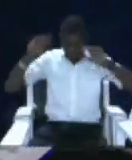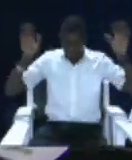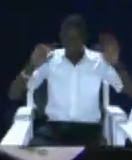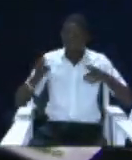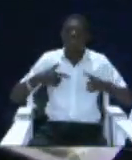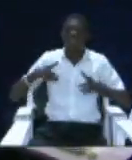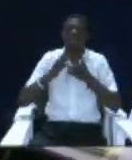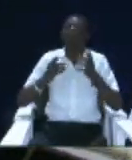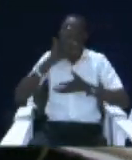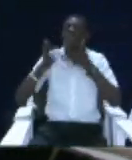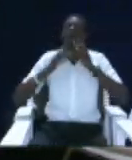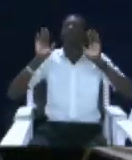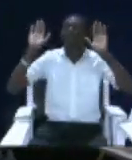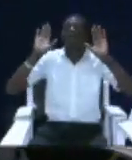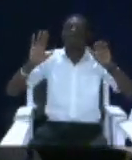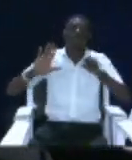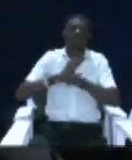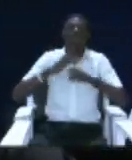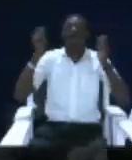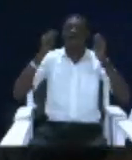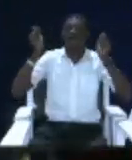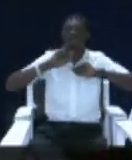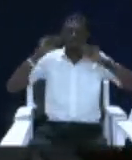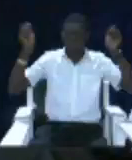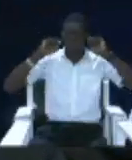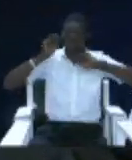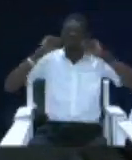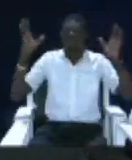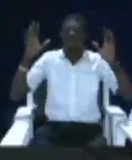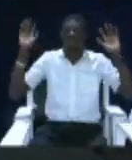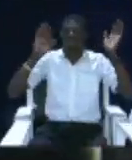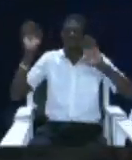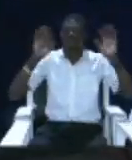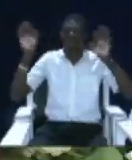Let somebody shout a wonderful hallelujah.